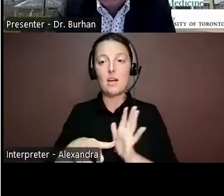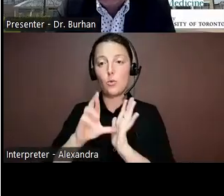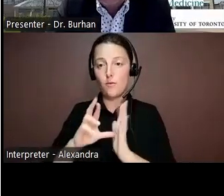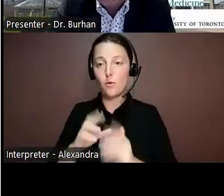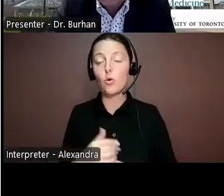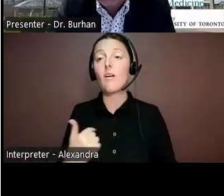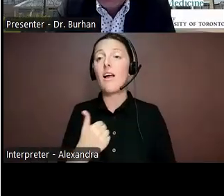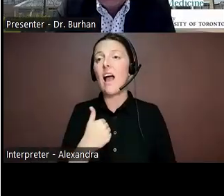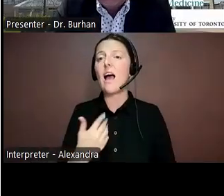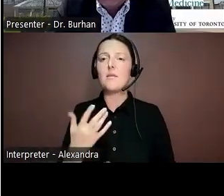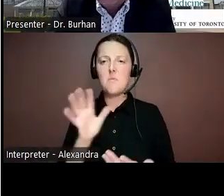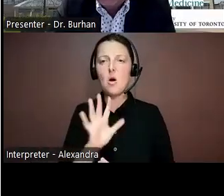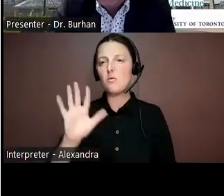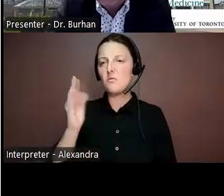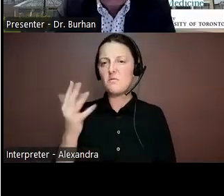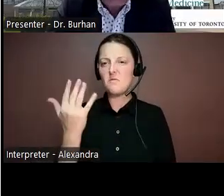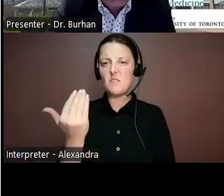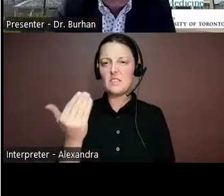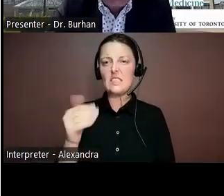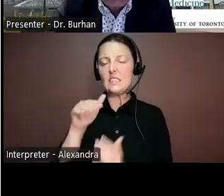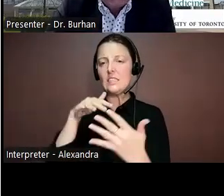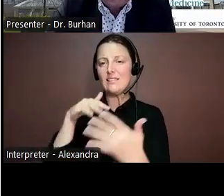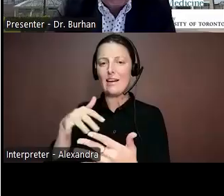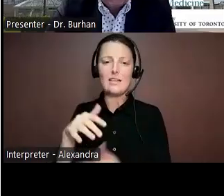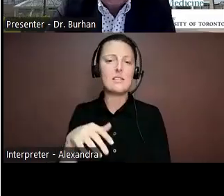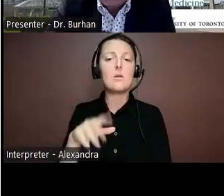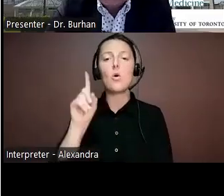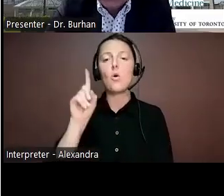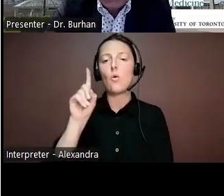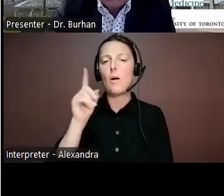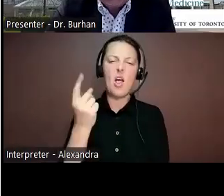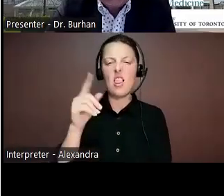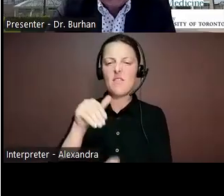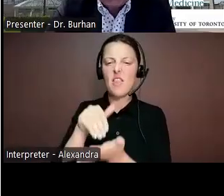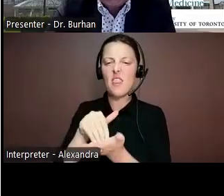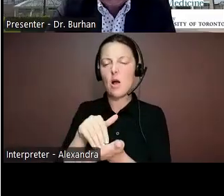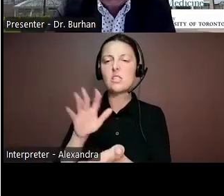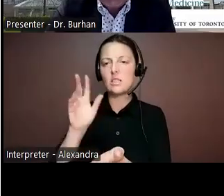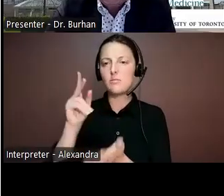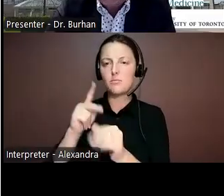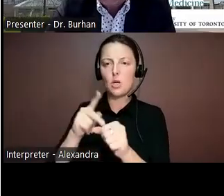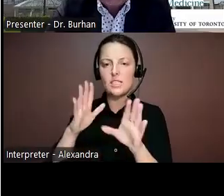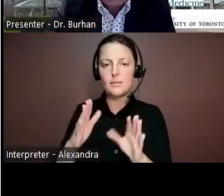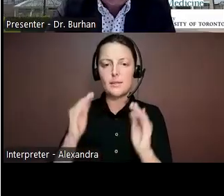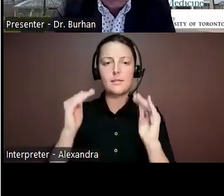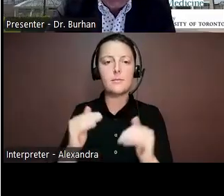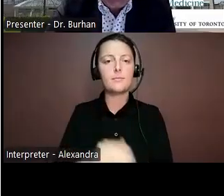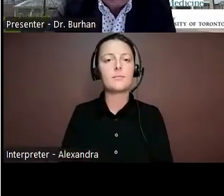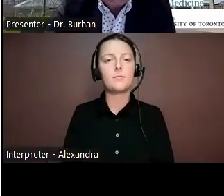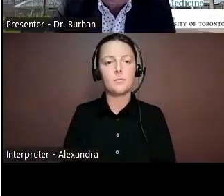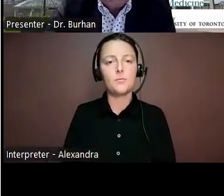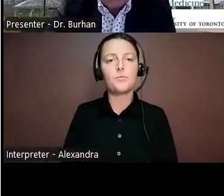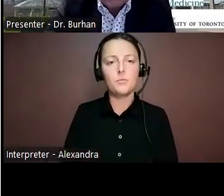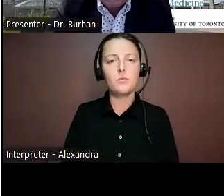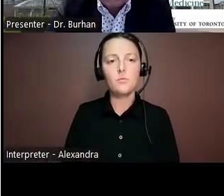about 11,200 participants, 4 longitudinal study with at least 368 participants. And